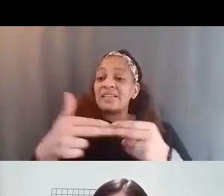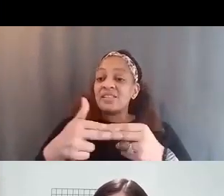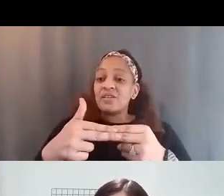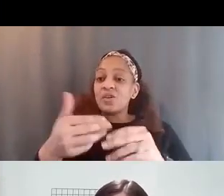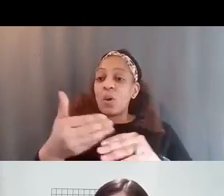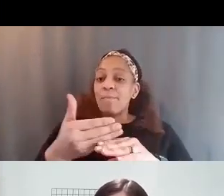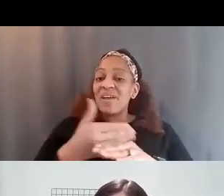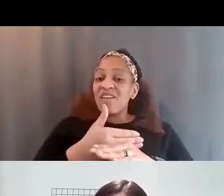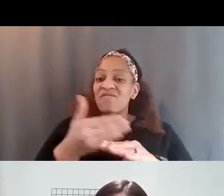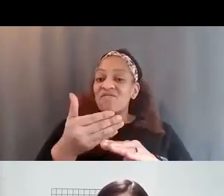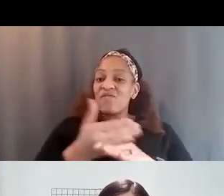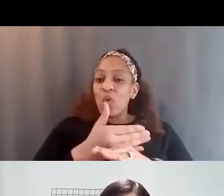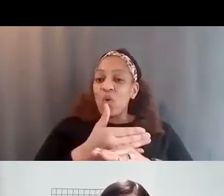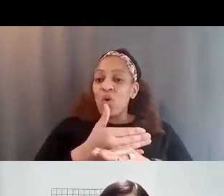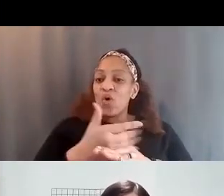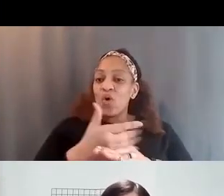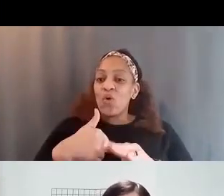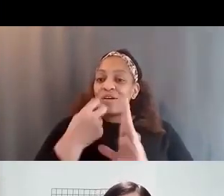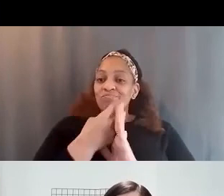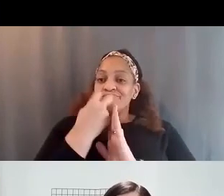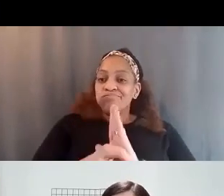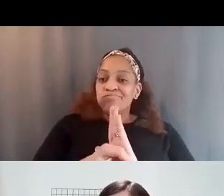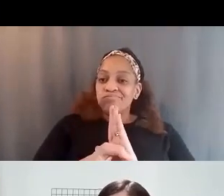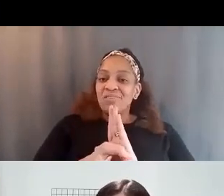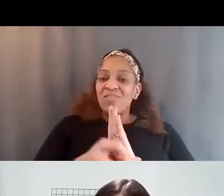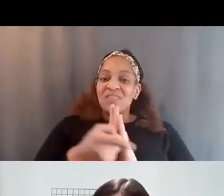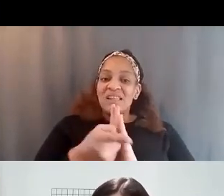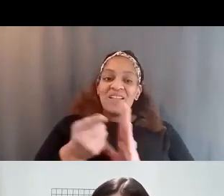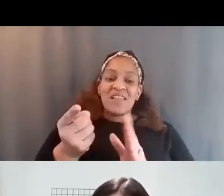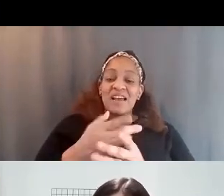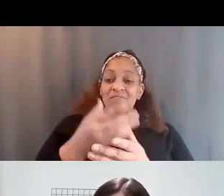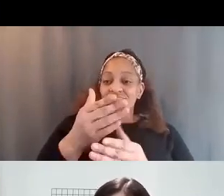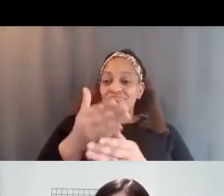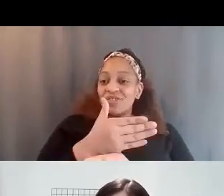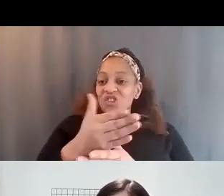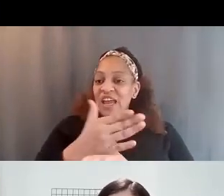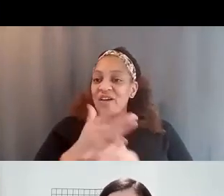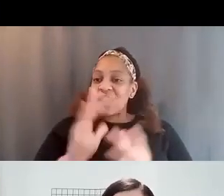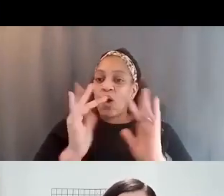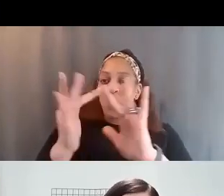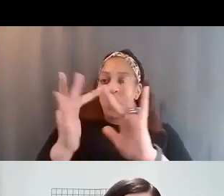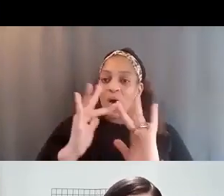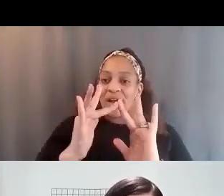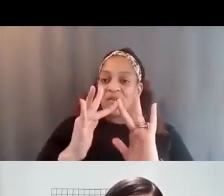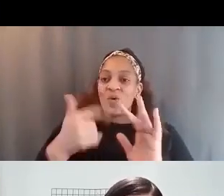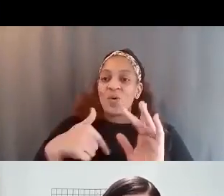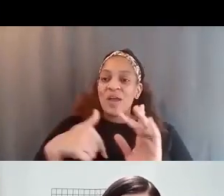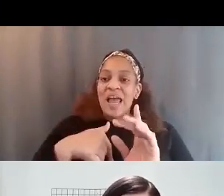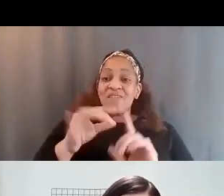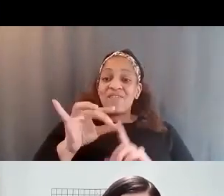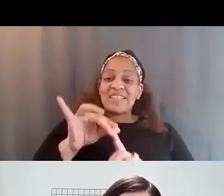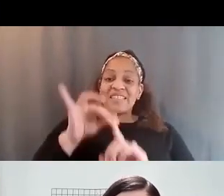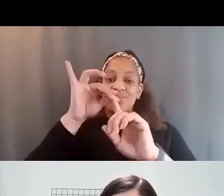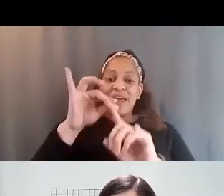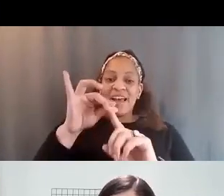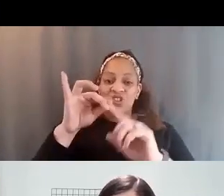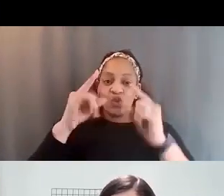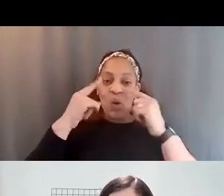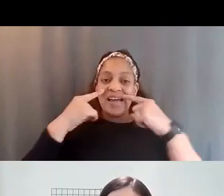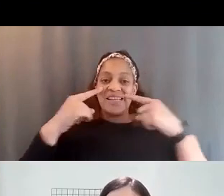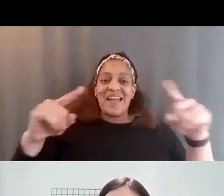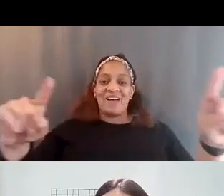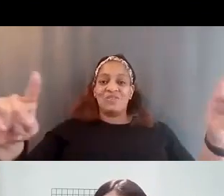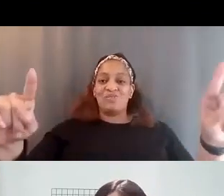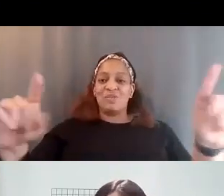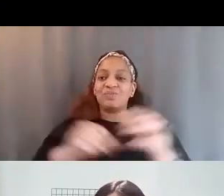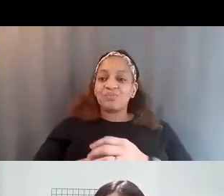before we dive into sharing our web pages with you, we have a special announcement to share, and that announcement is